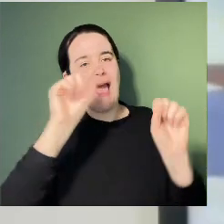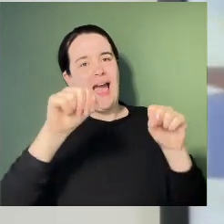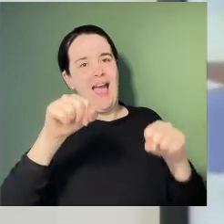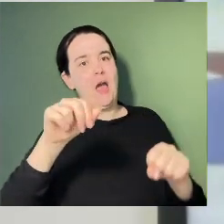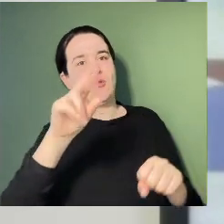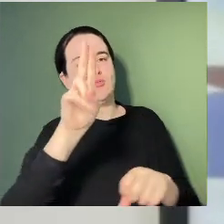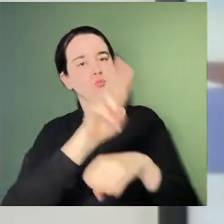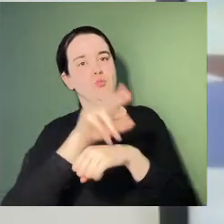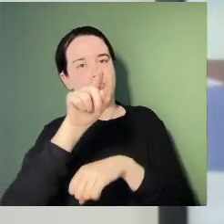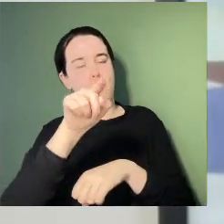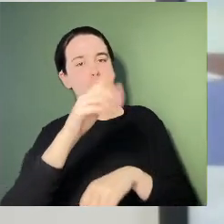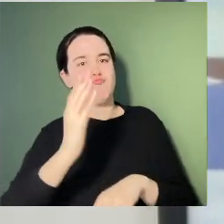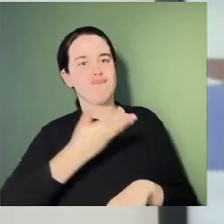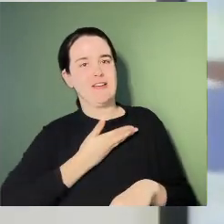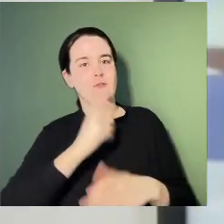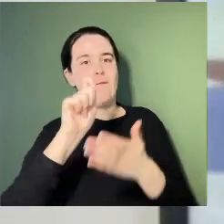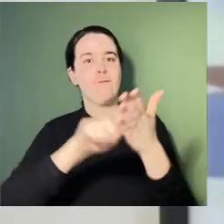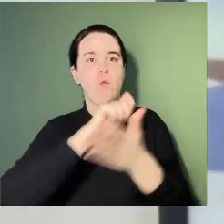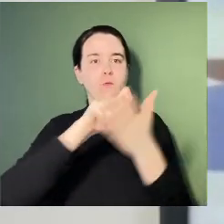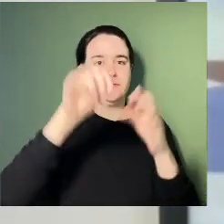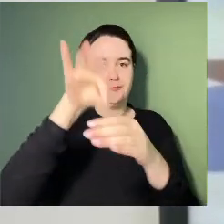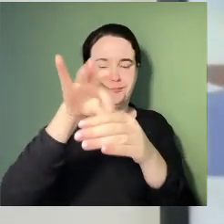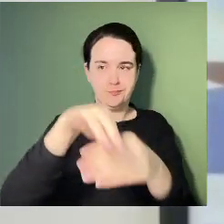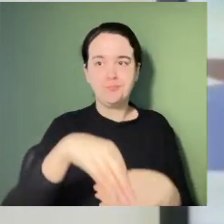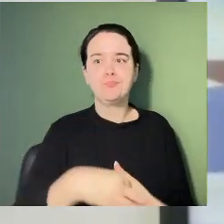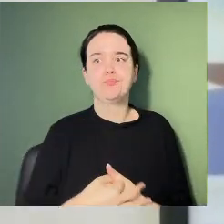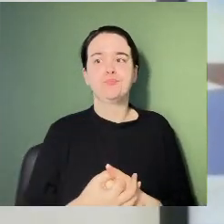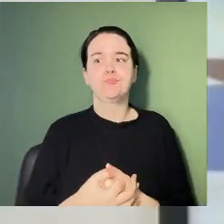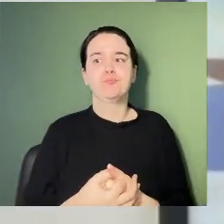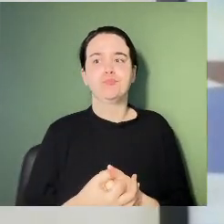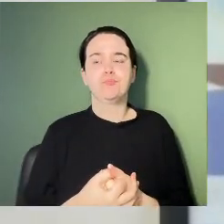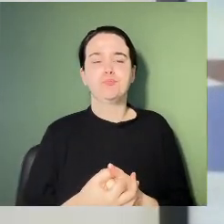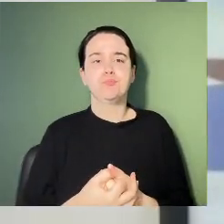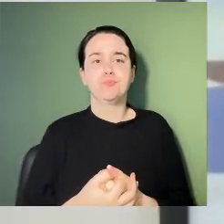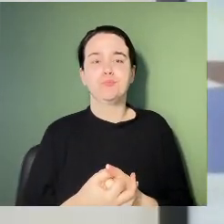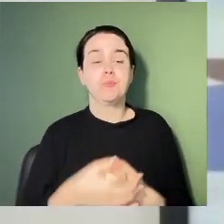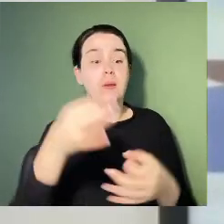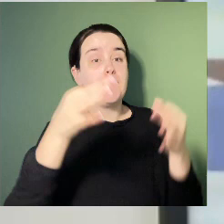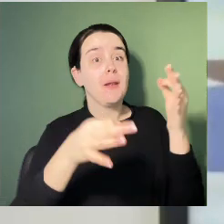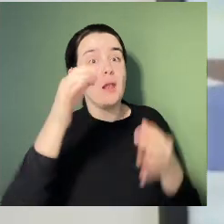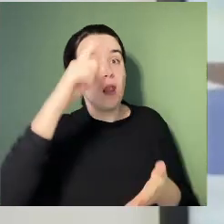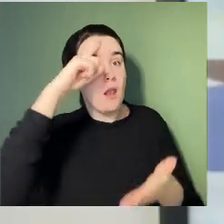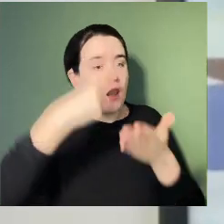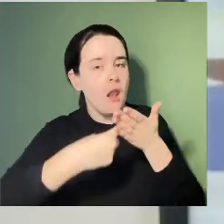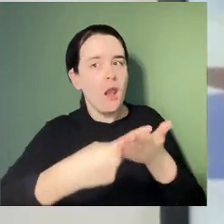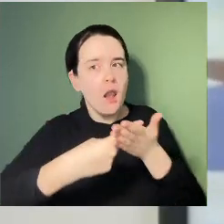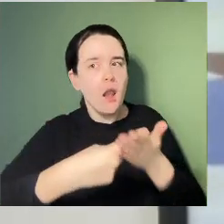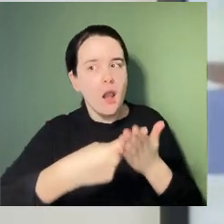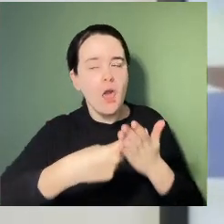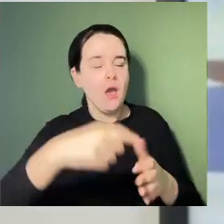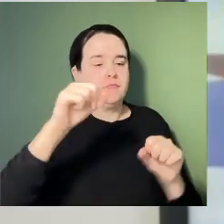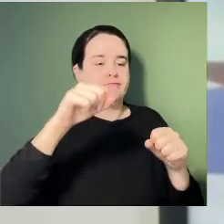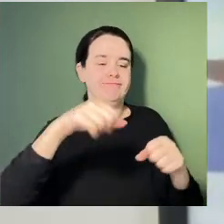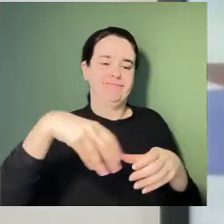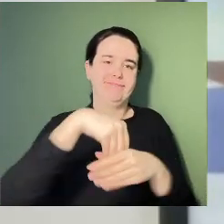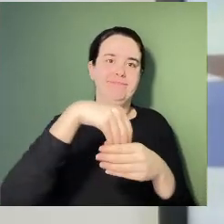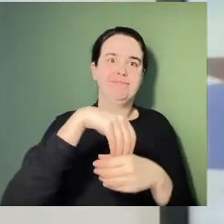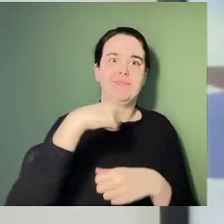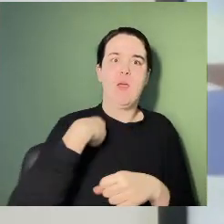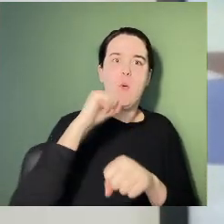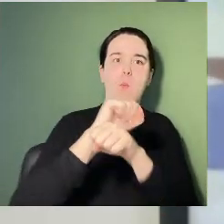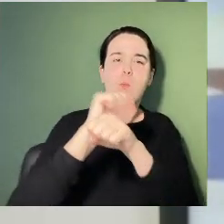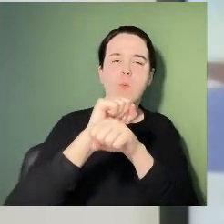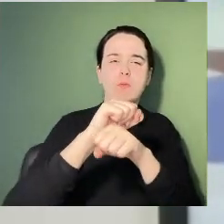make informed political decisions. So in order to go out and participate in your democracy, to vote, it's actually